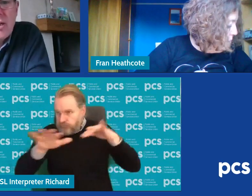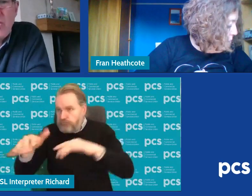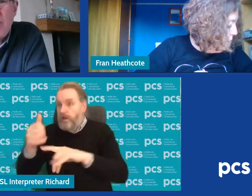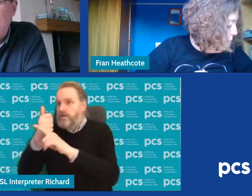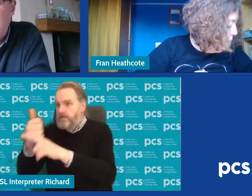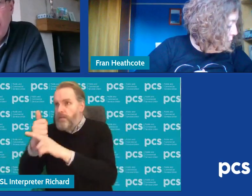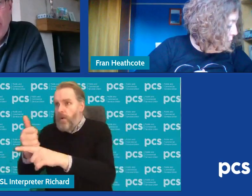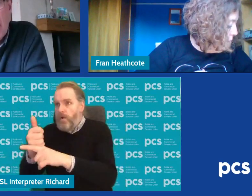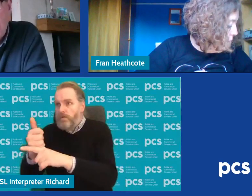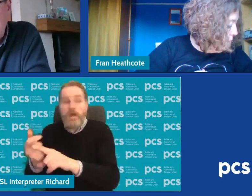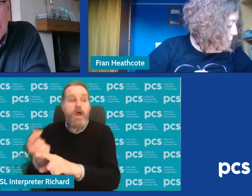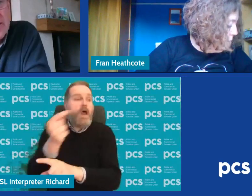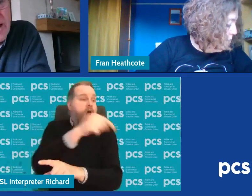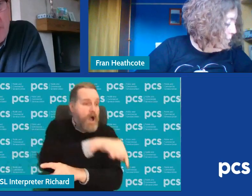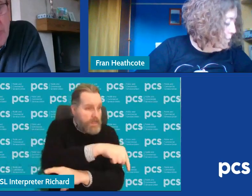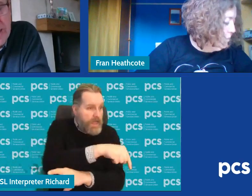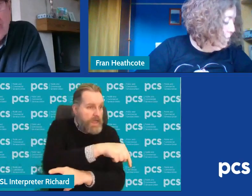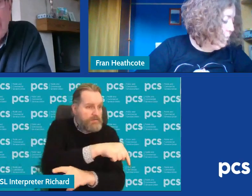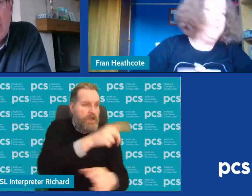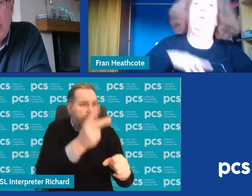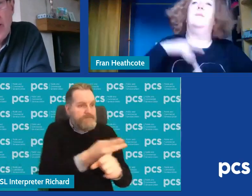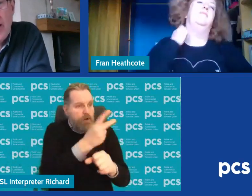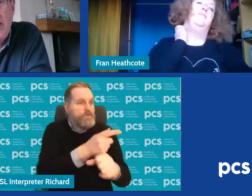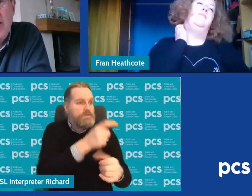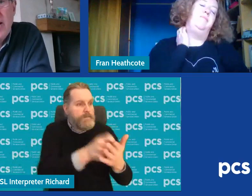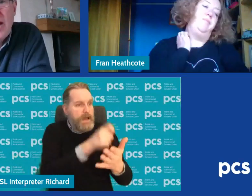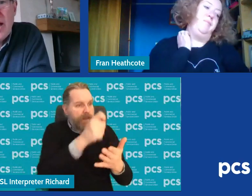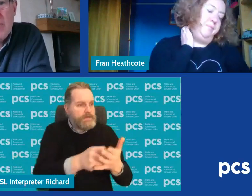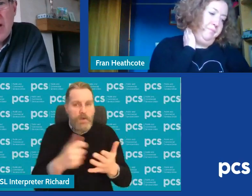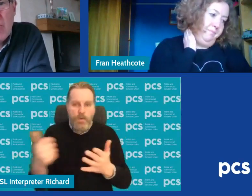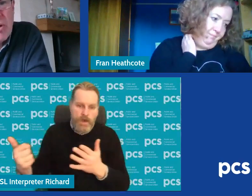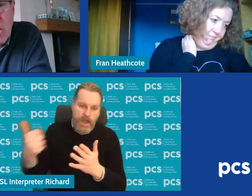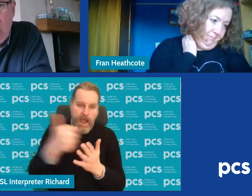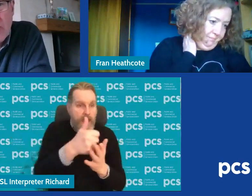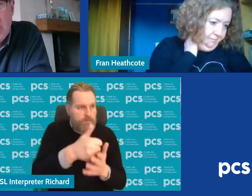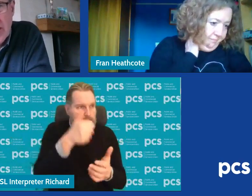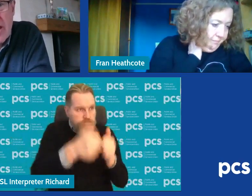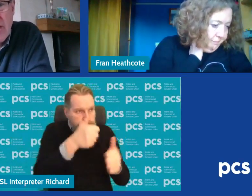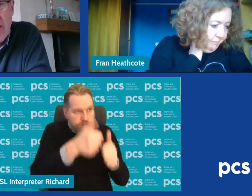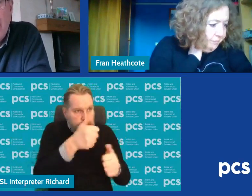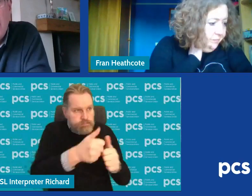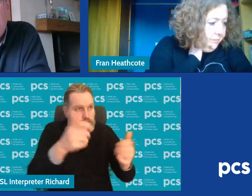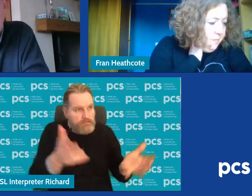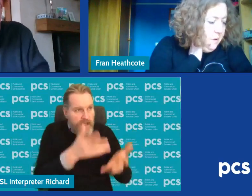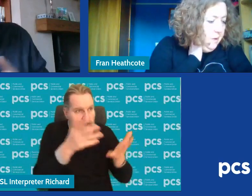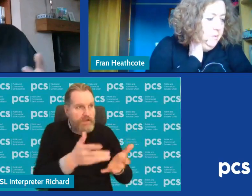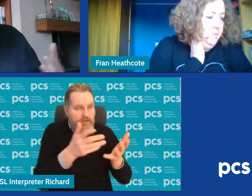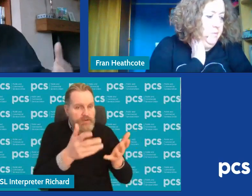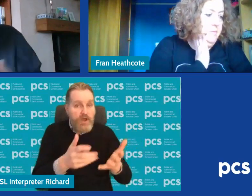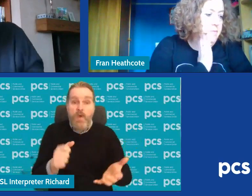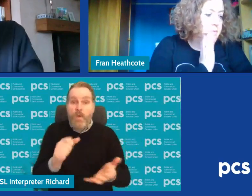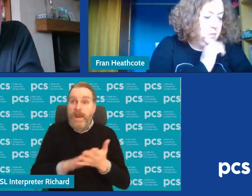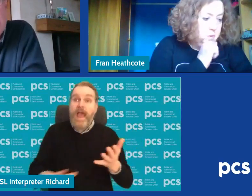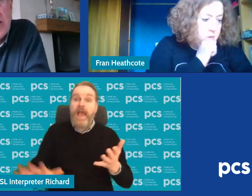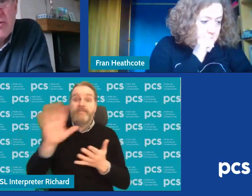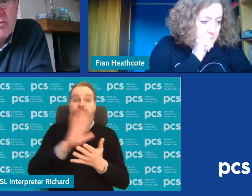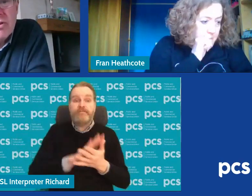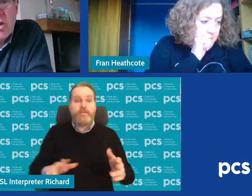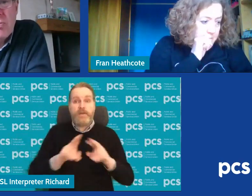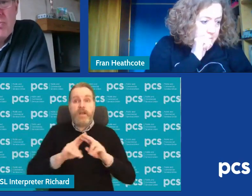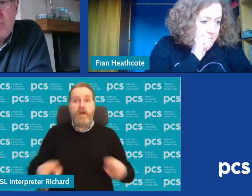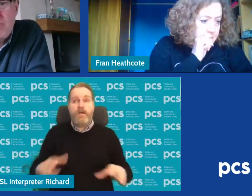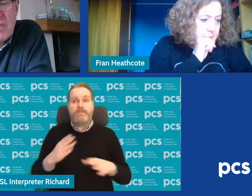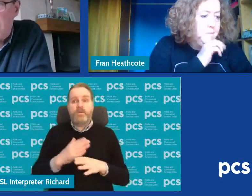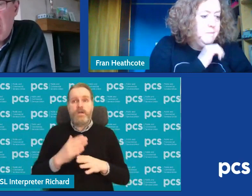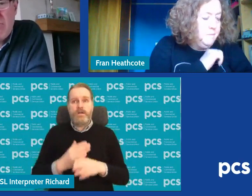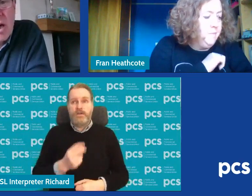solidarity. Where people are reballoting, any practical help we can. And when we're all out together, we make as much an effort as we can